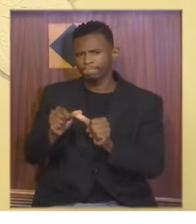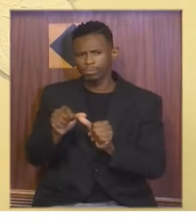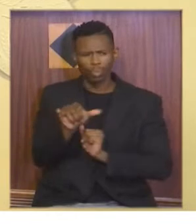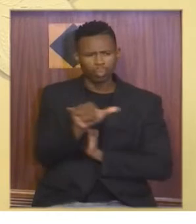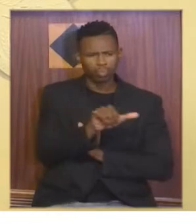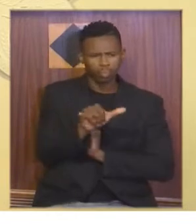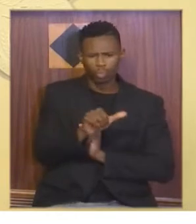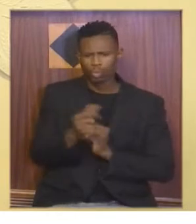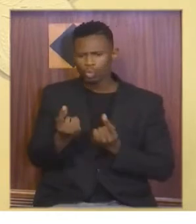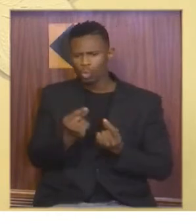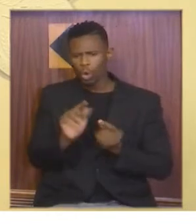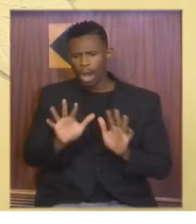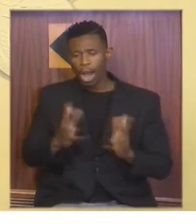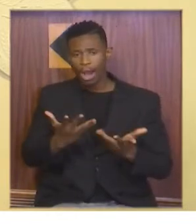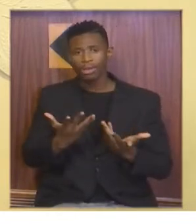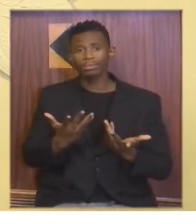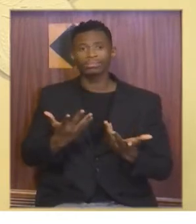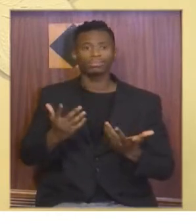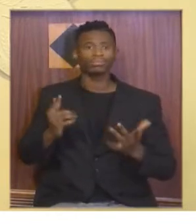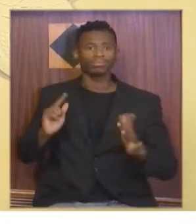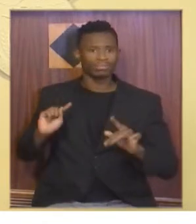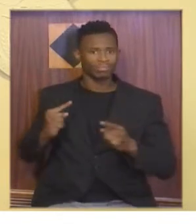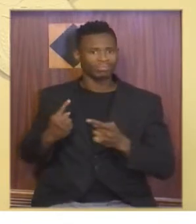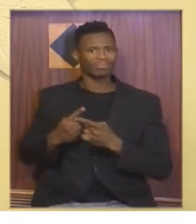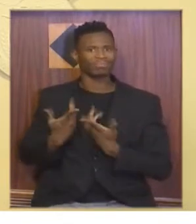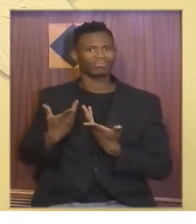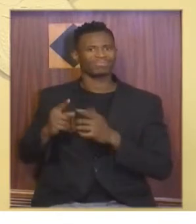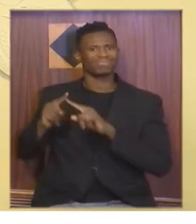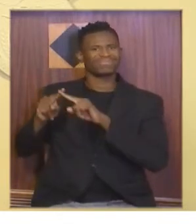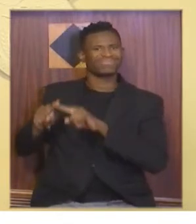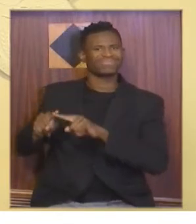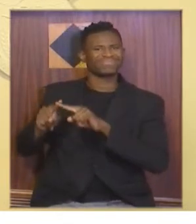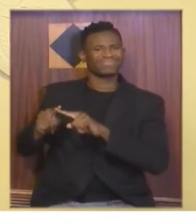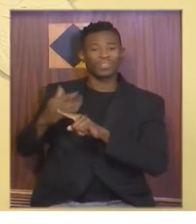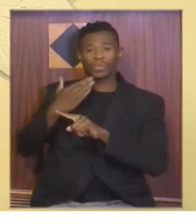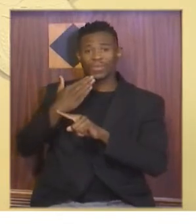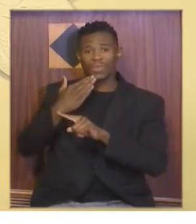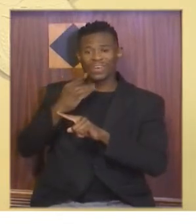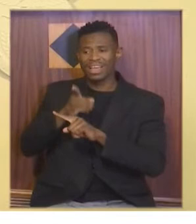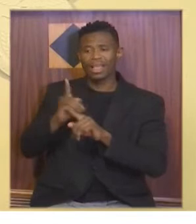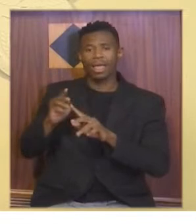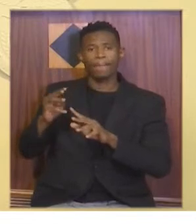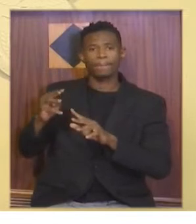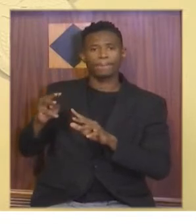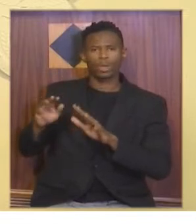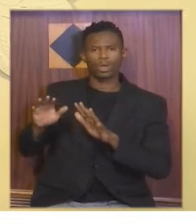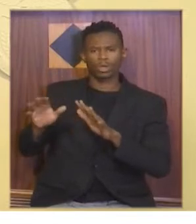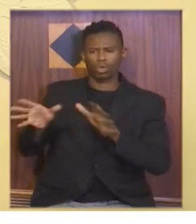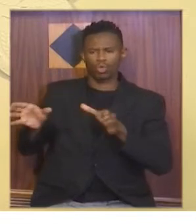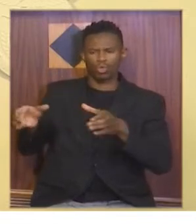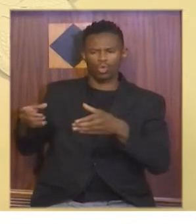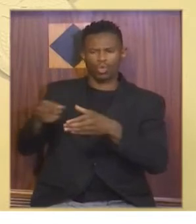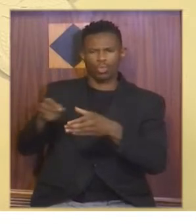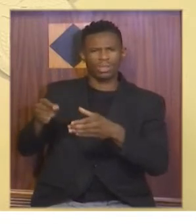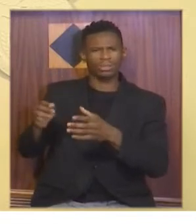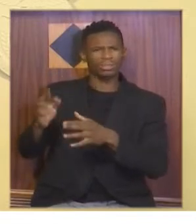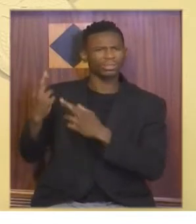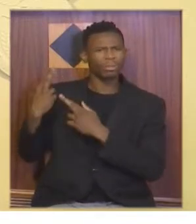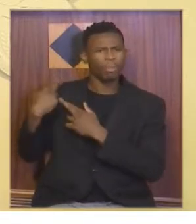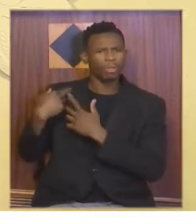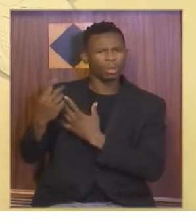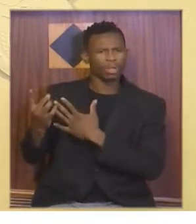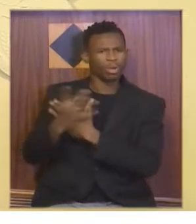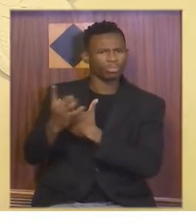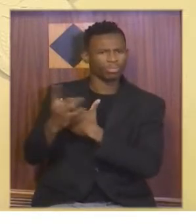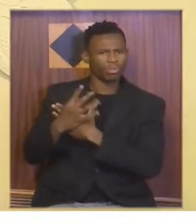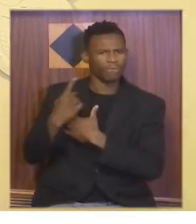guided, as before, by the advice of the Ministerial Advisory Committee on COVID-19, which,